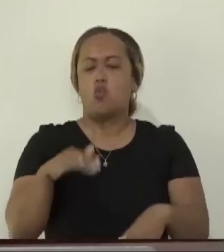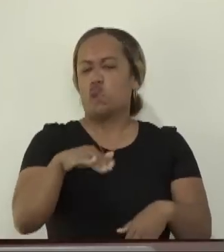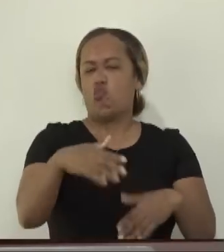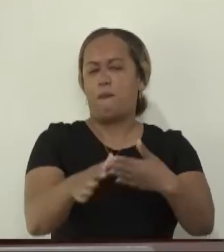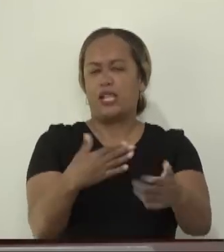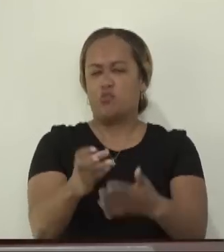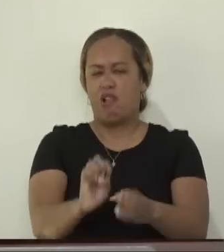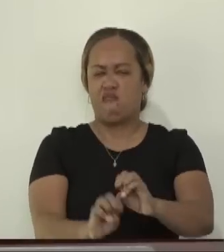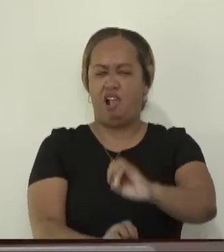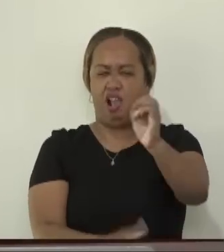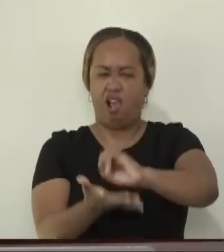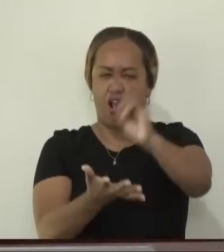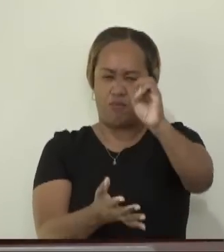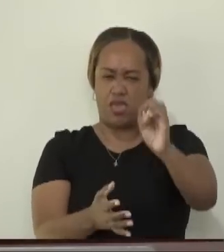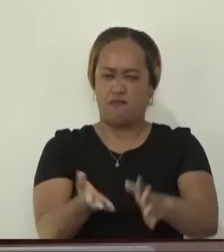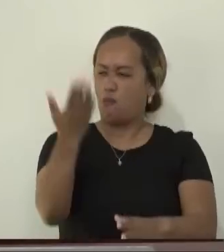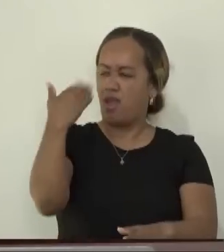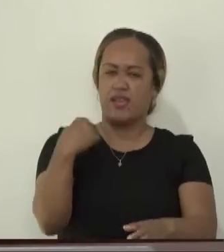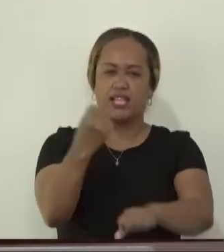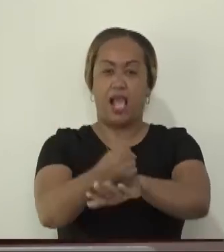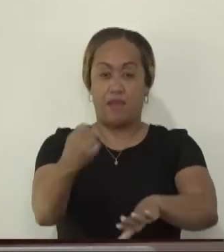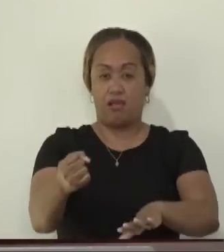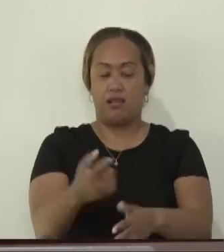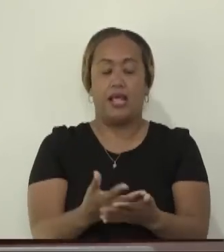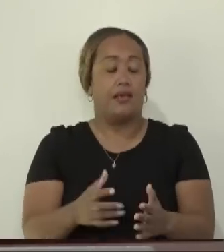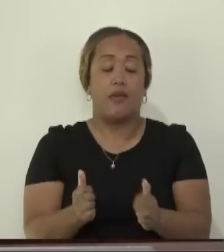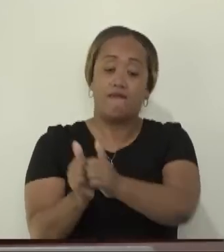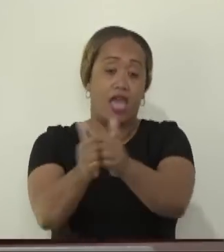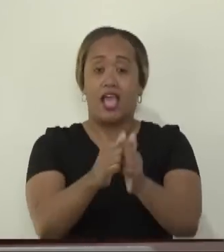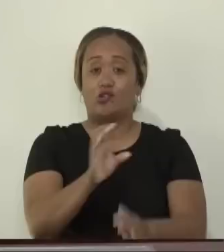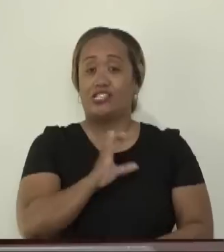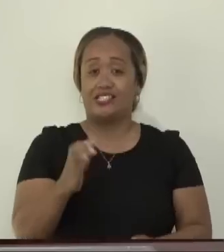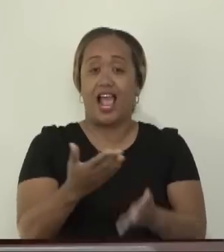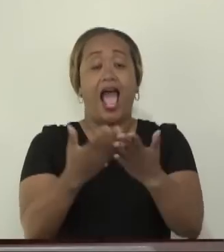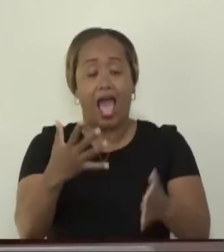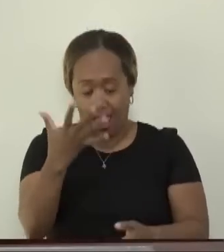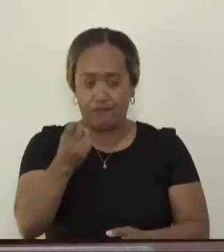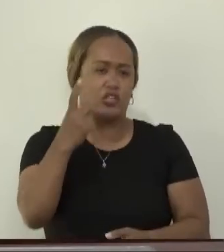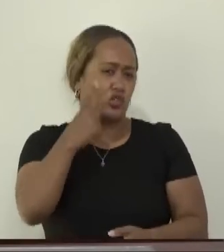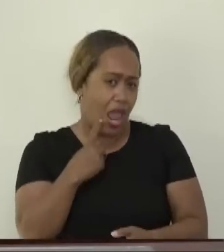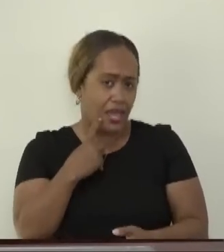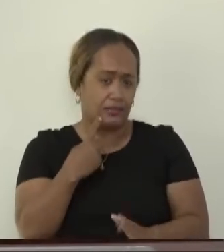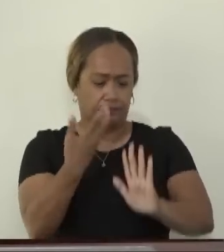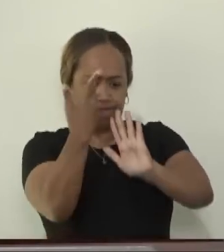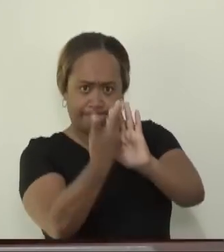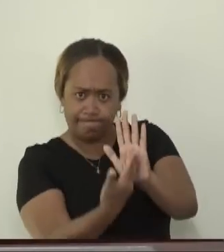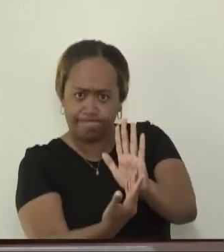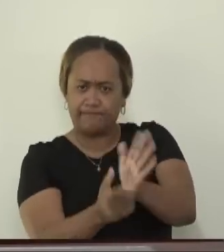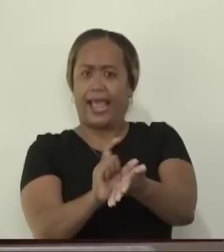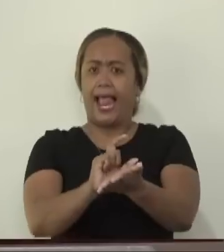the economy by the previous government. My fellow citizens, I have tried to outline with